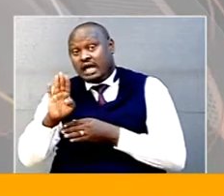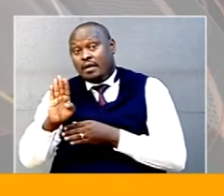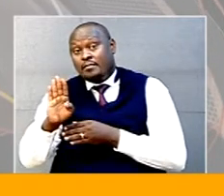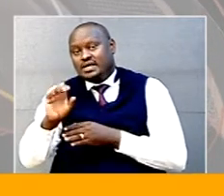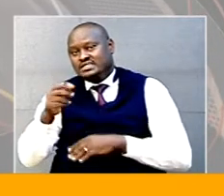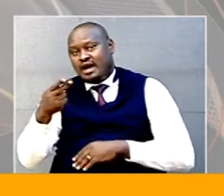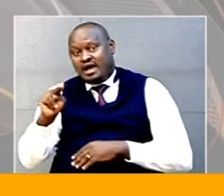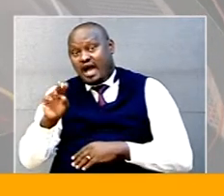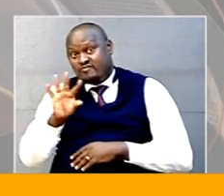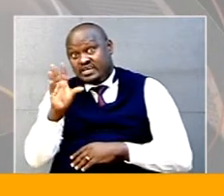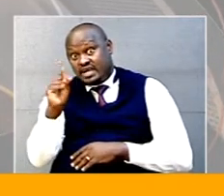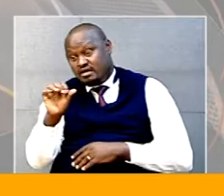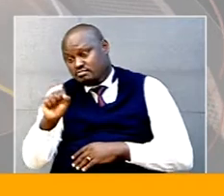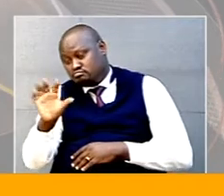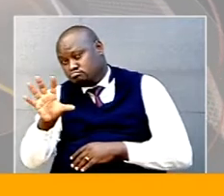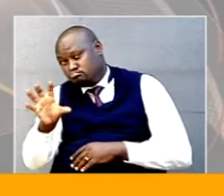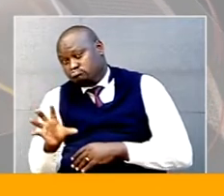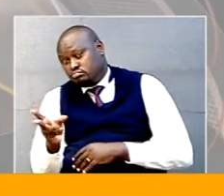PSW facilitates investments but